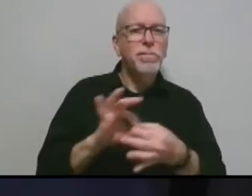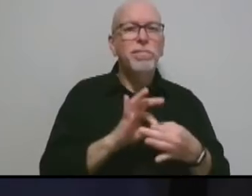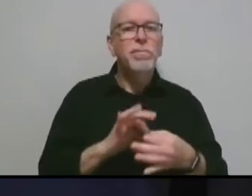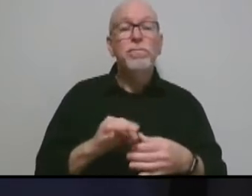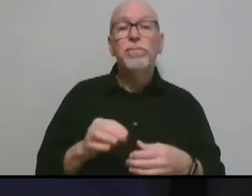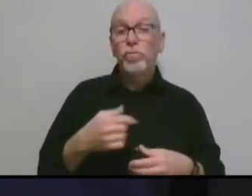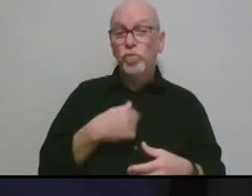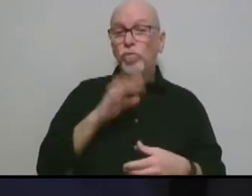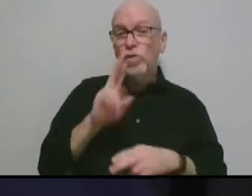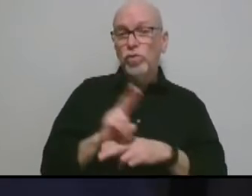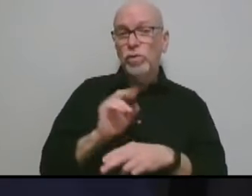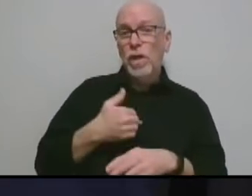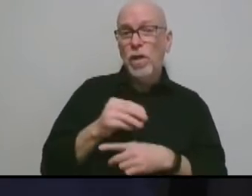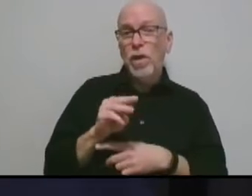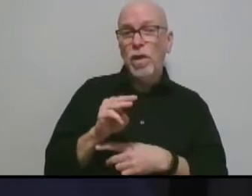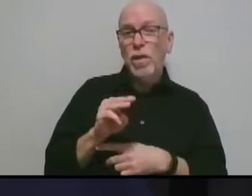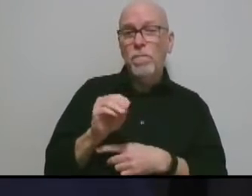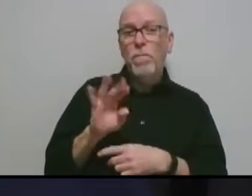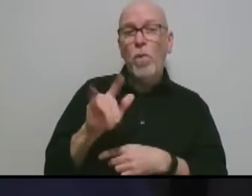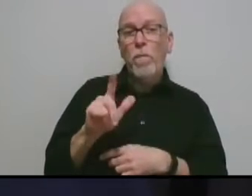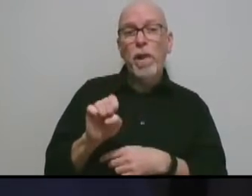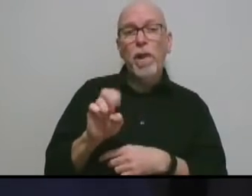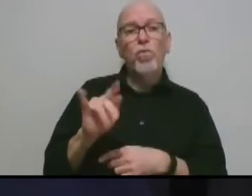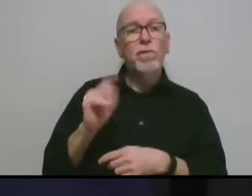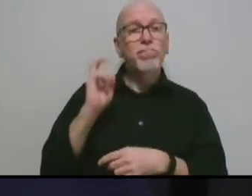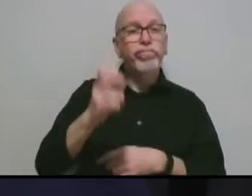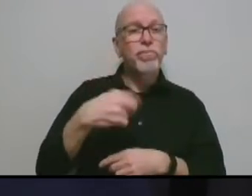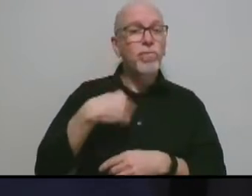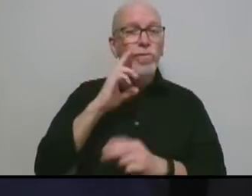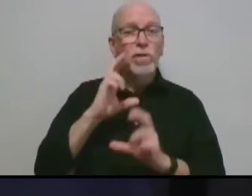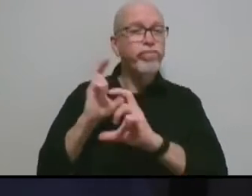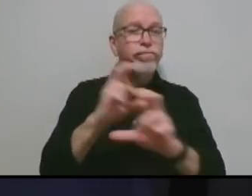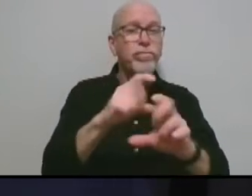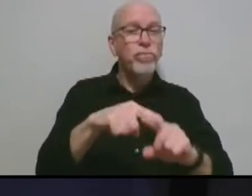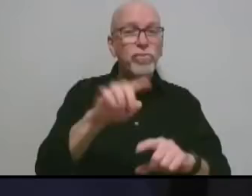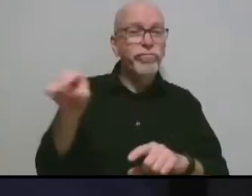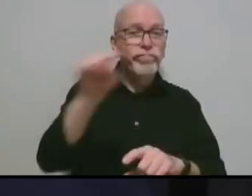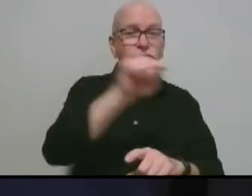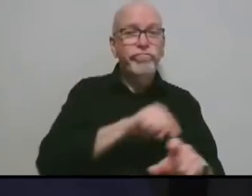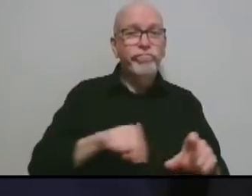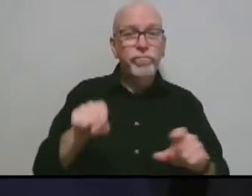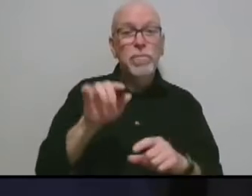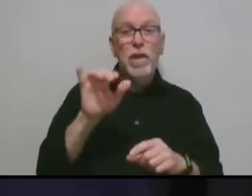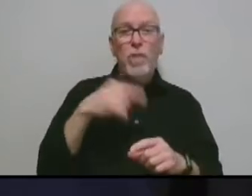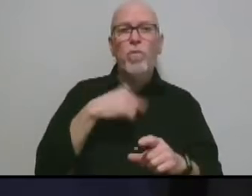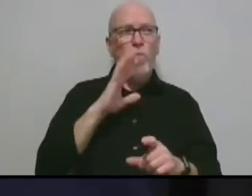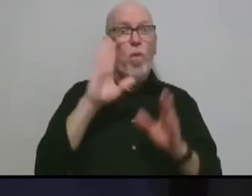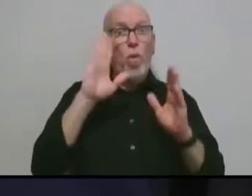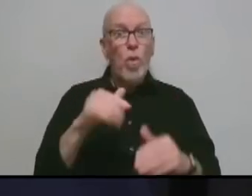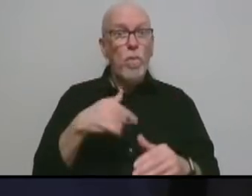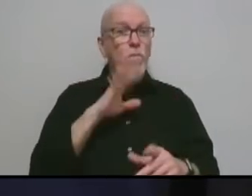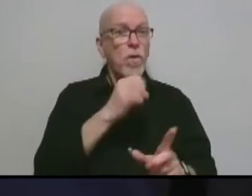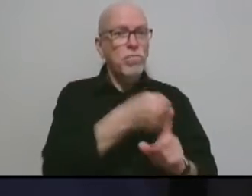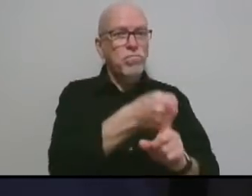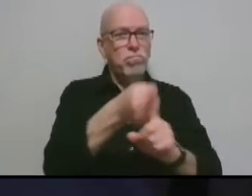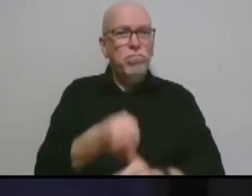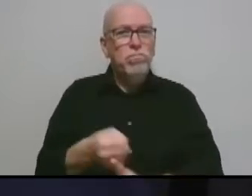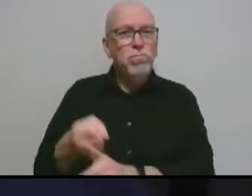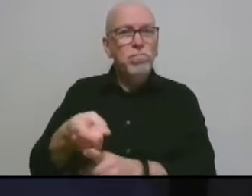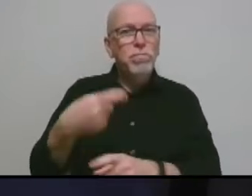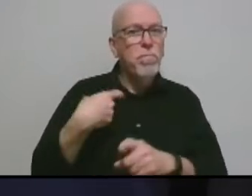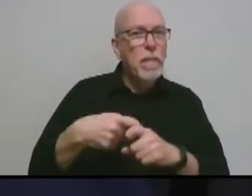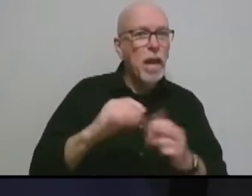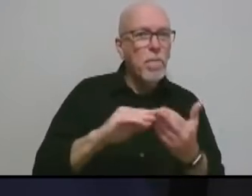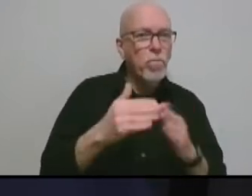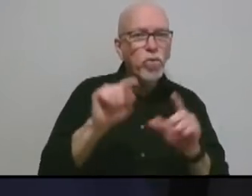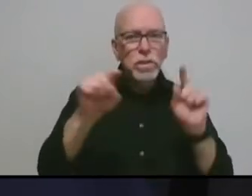be using our mobile units going out across the state, and those are exactly the type of populations that we hope to be able to target and work with